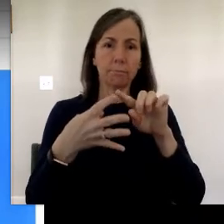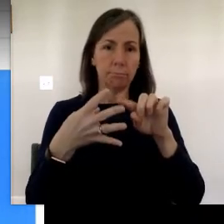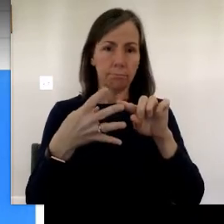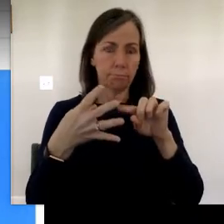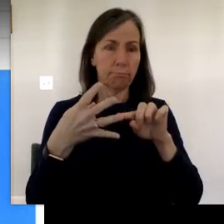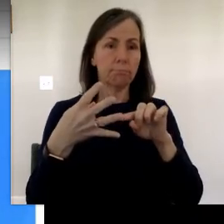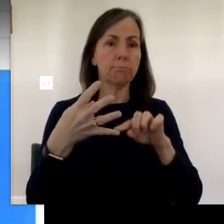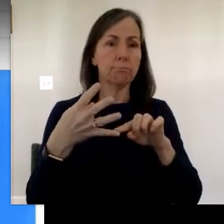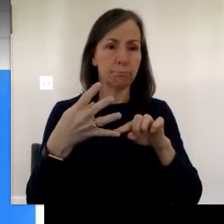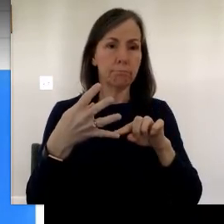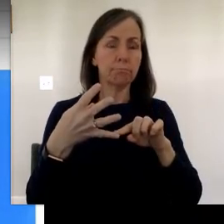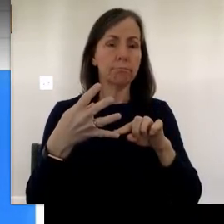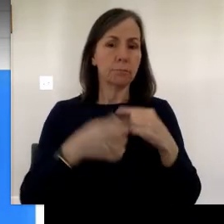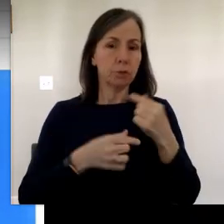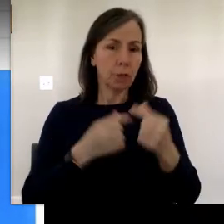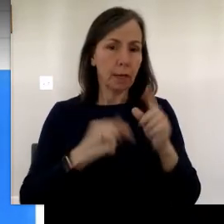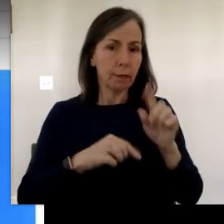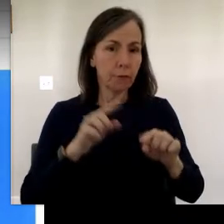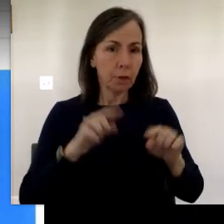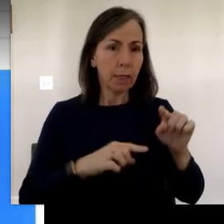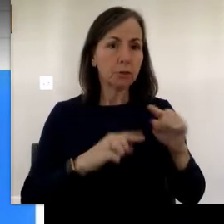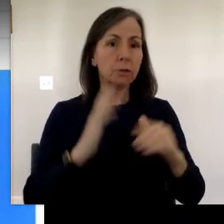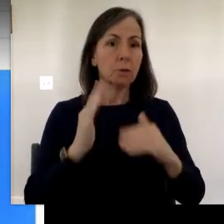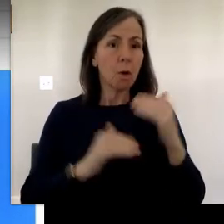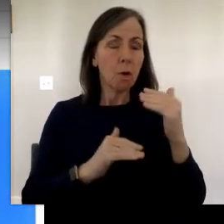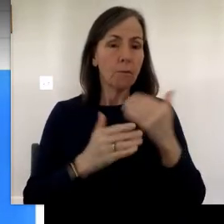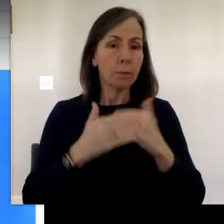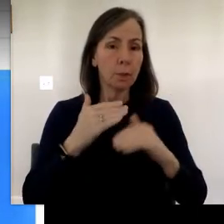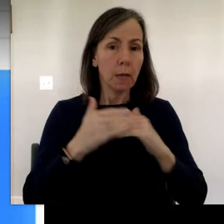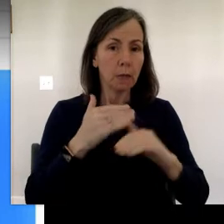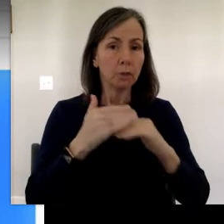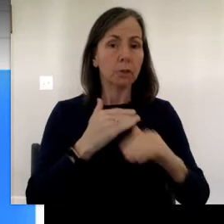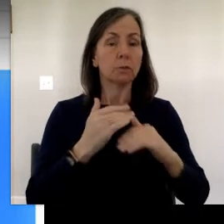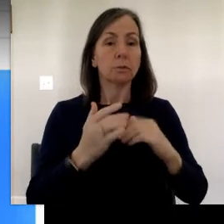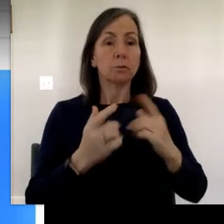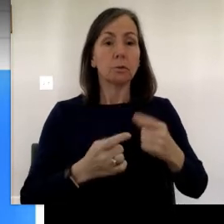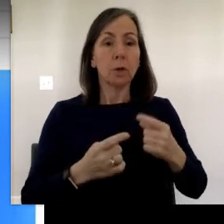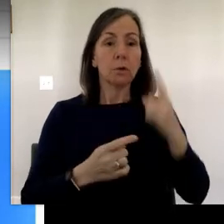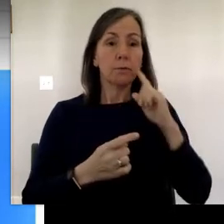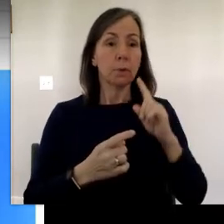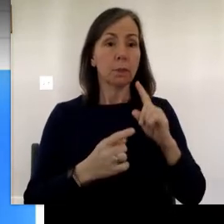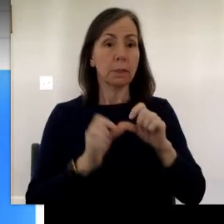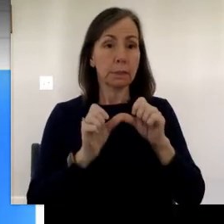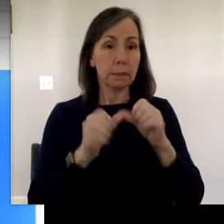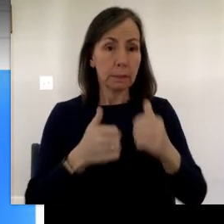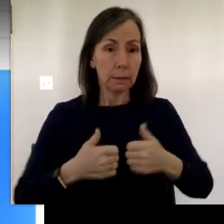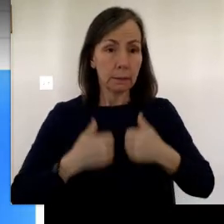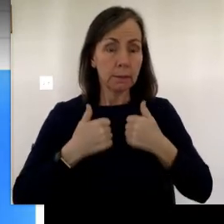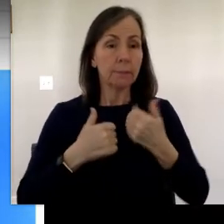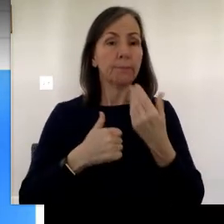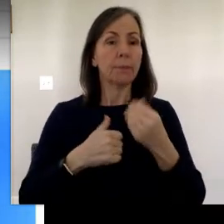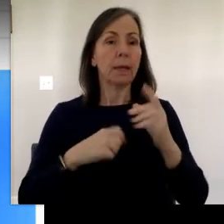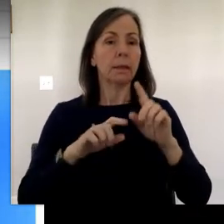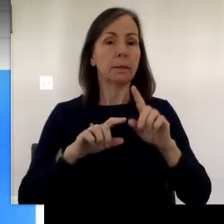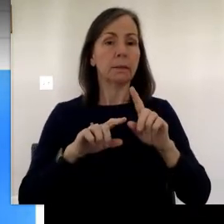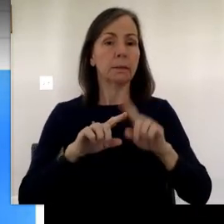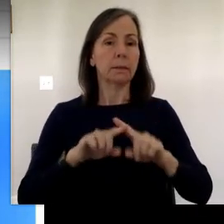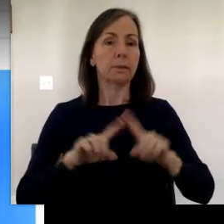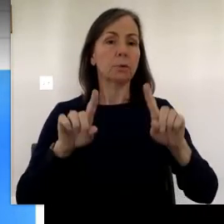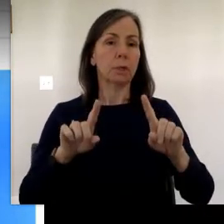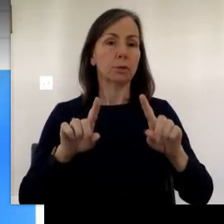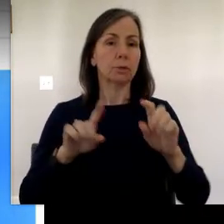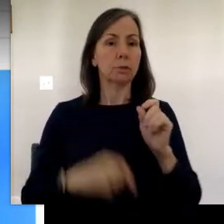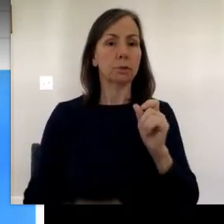overproduction of offspring, struggle for existence, and differential survival